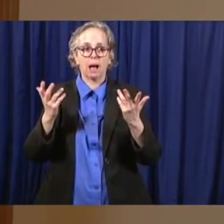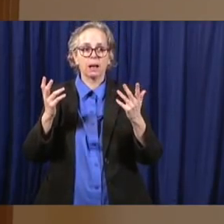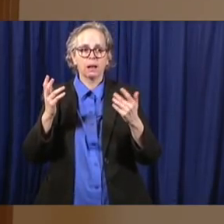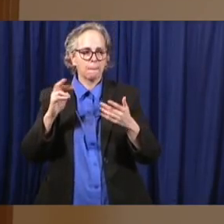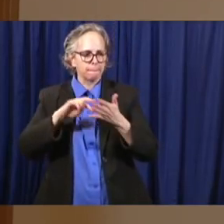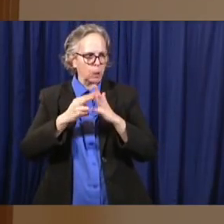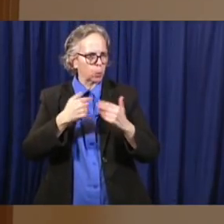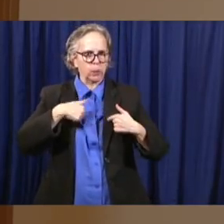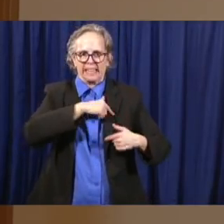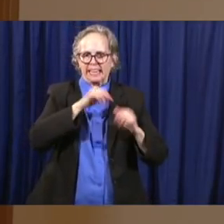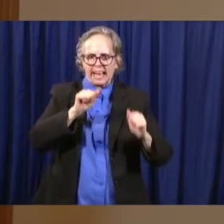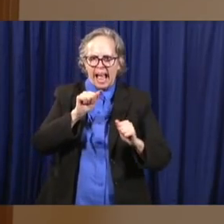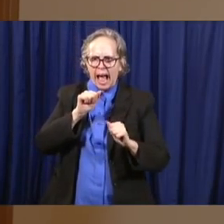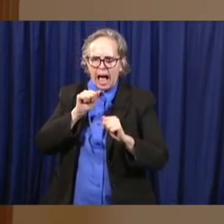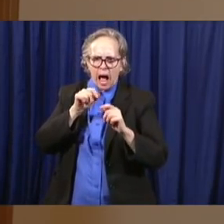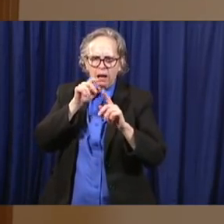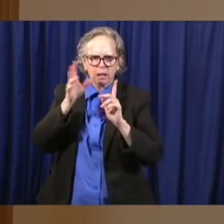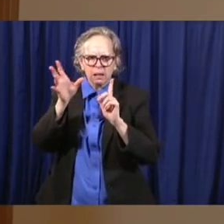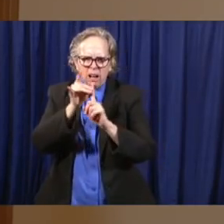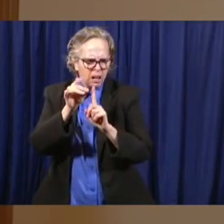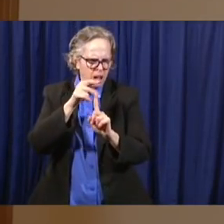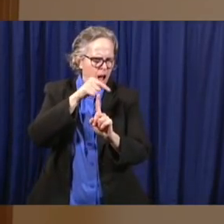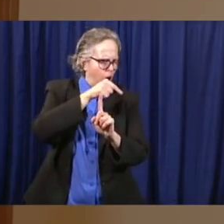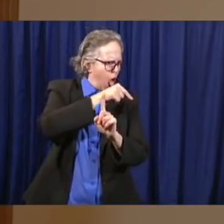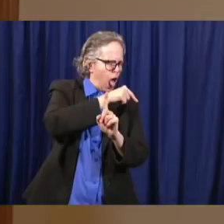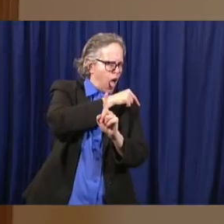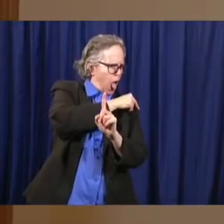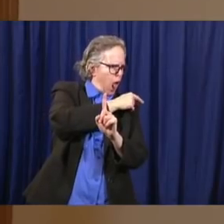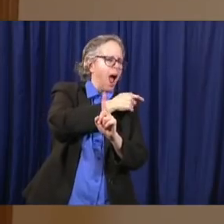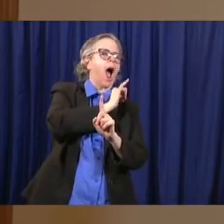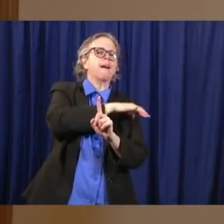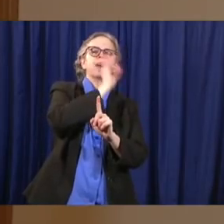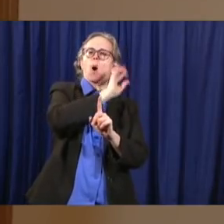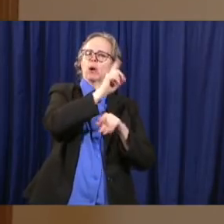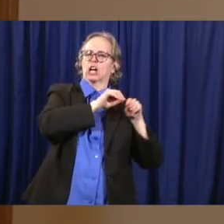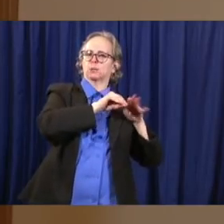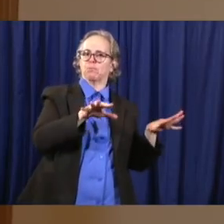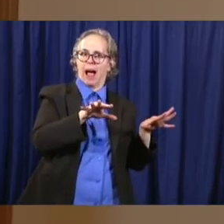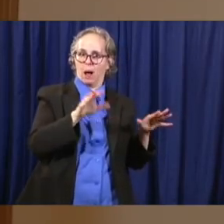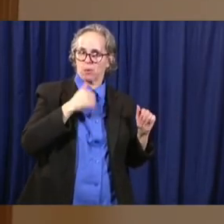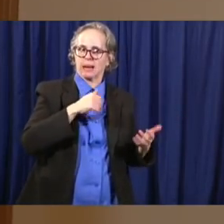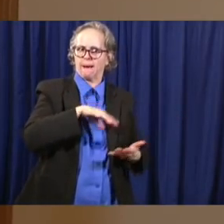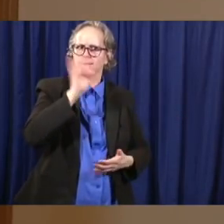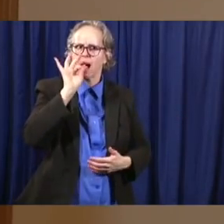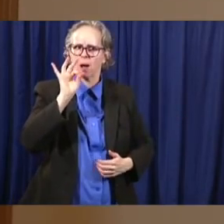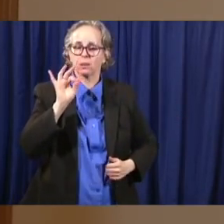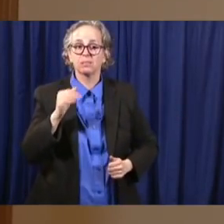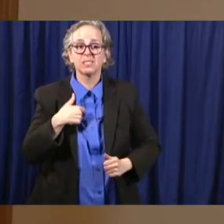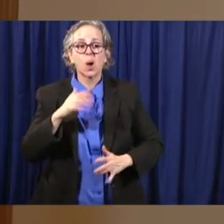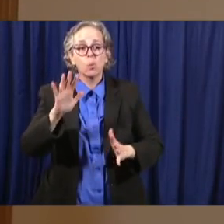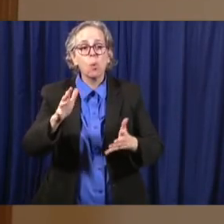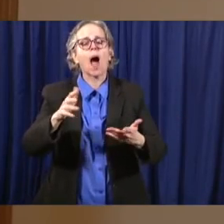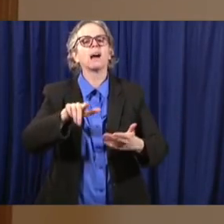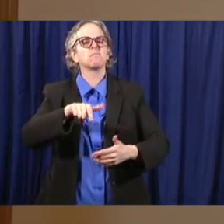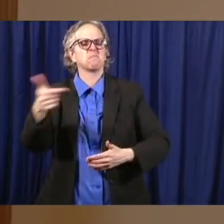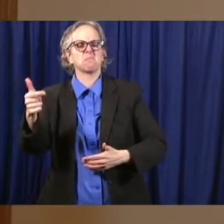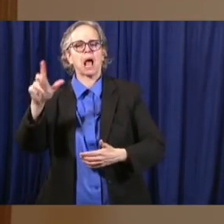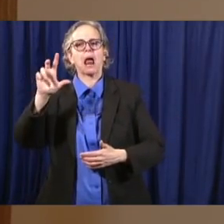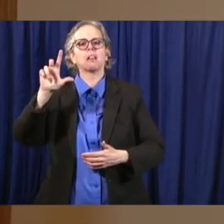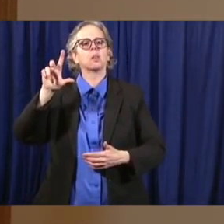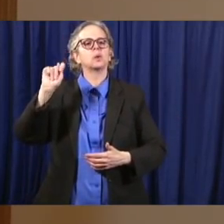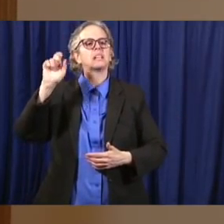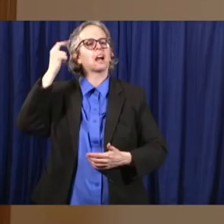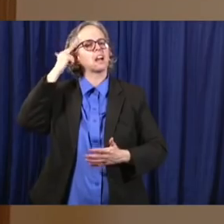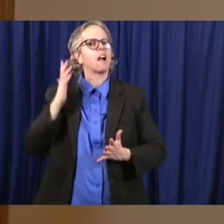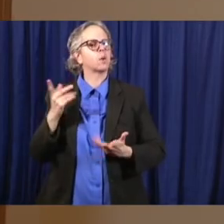of our future. I'd like to give just a moment to the Lieutenant Governor to talk about what he's been doing to fight to